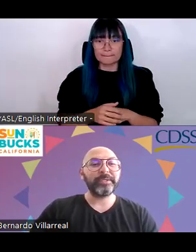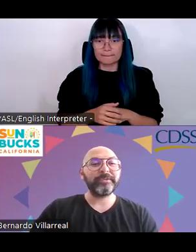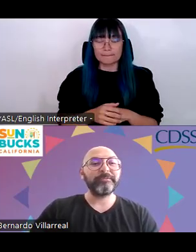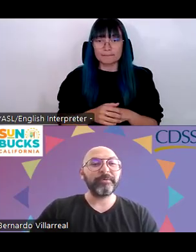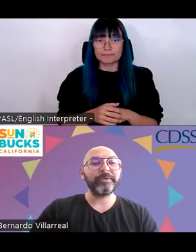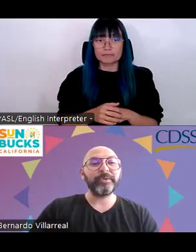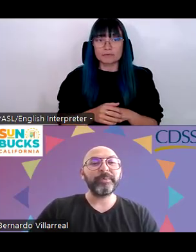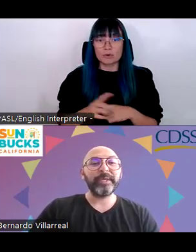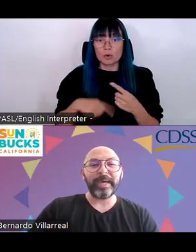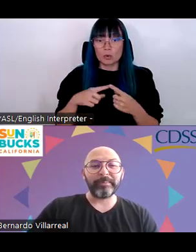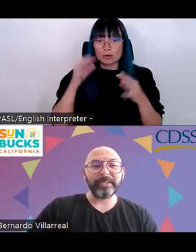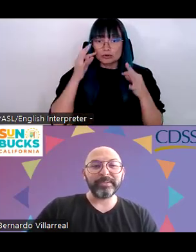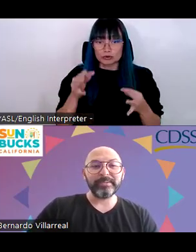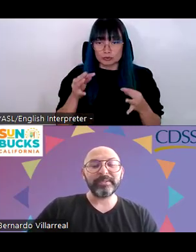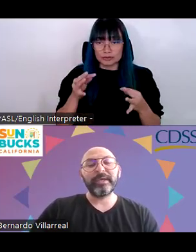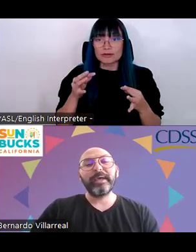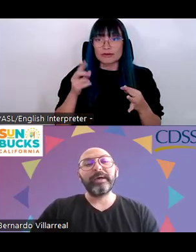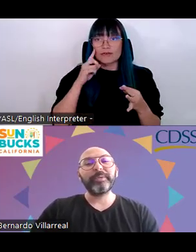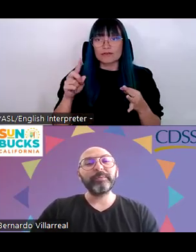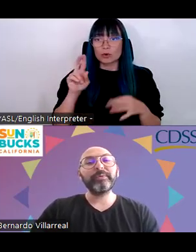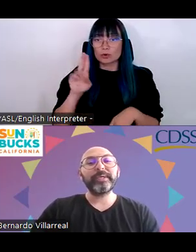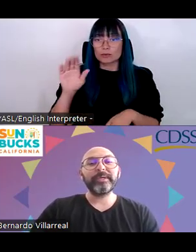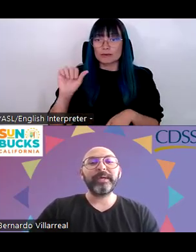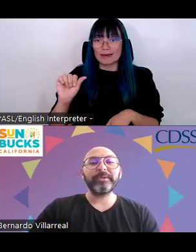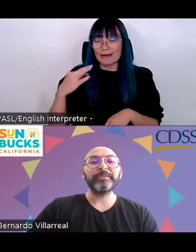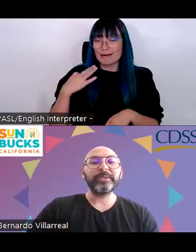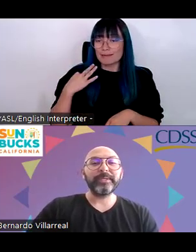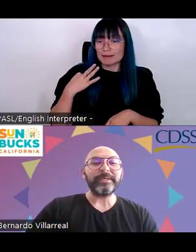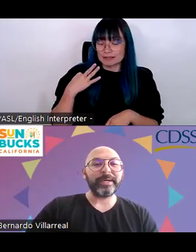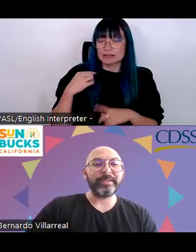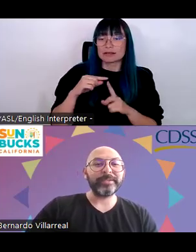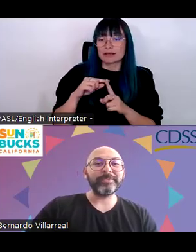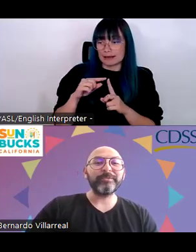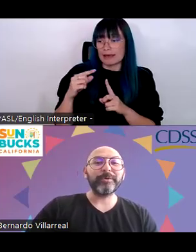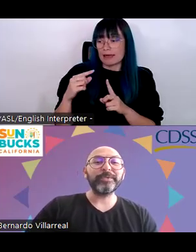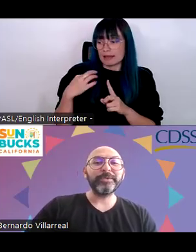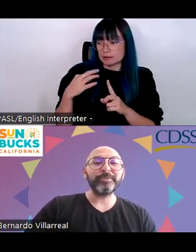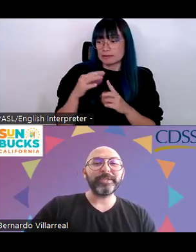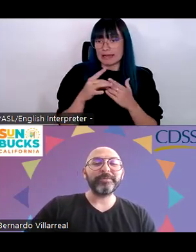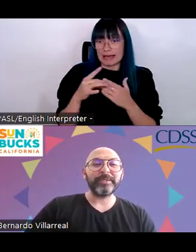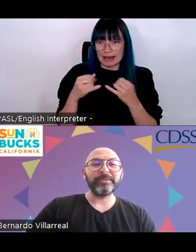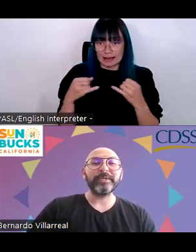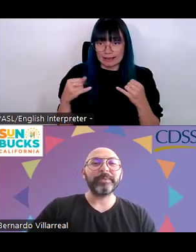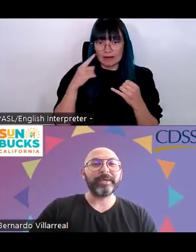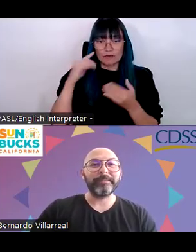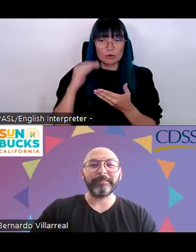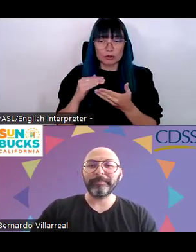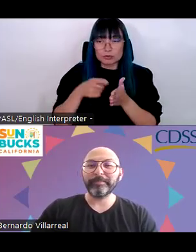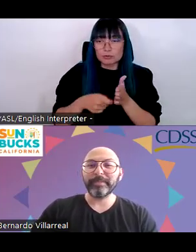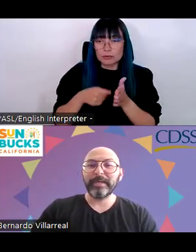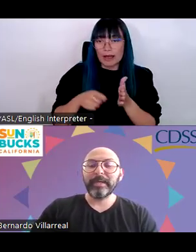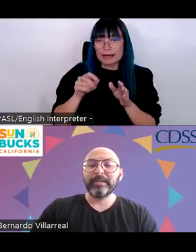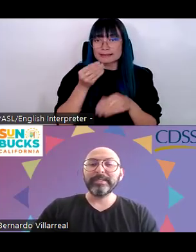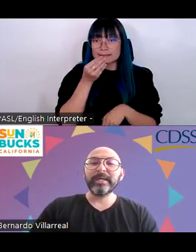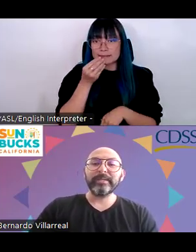Sunbucks eligibility for UBA applicants, applicable income eligibility guidelines for reduced price meals